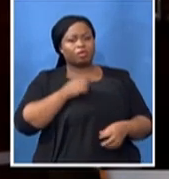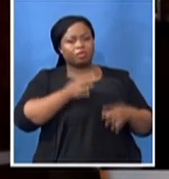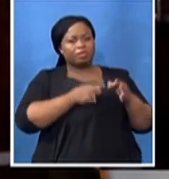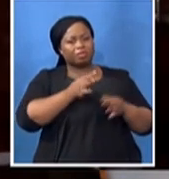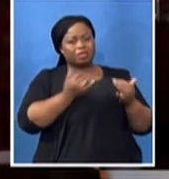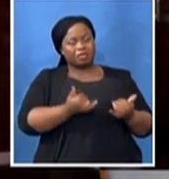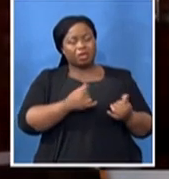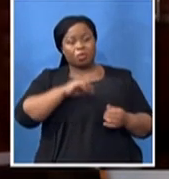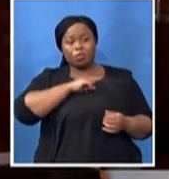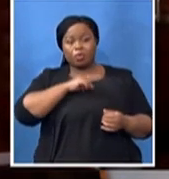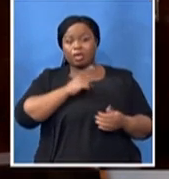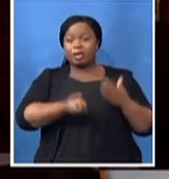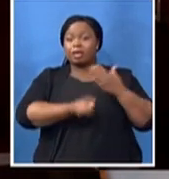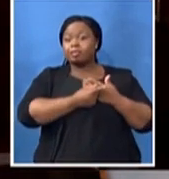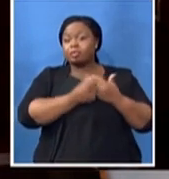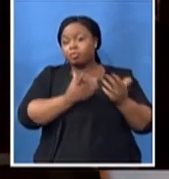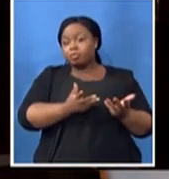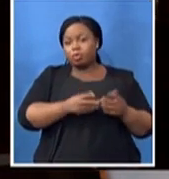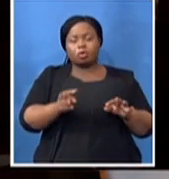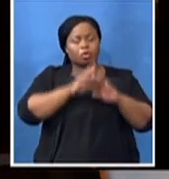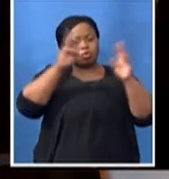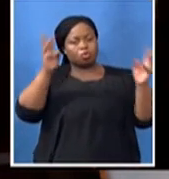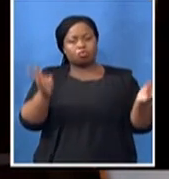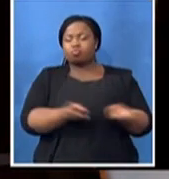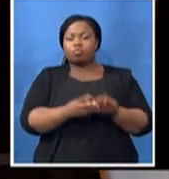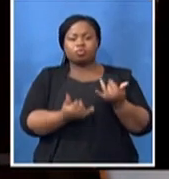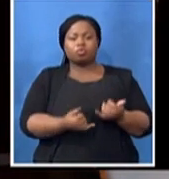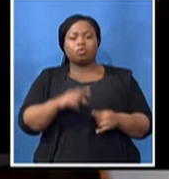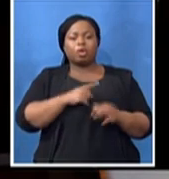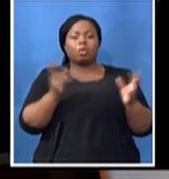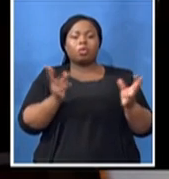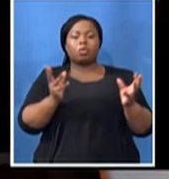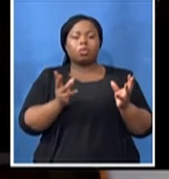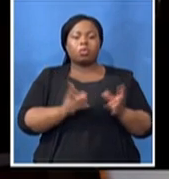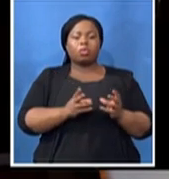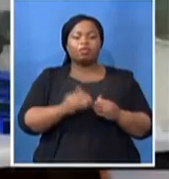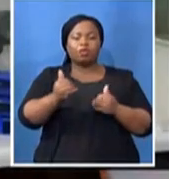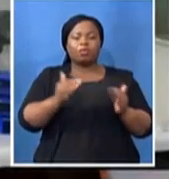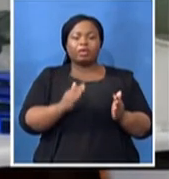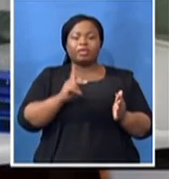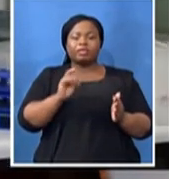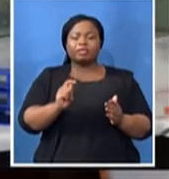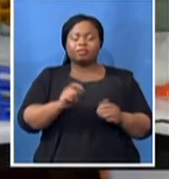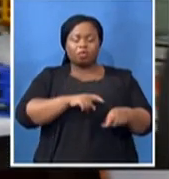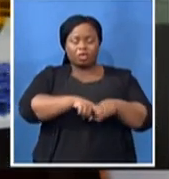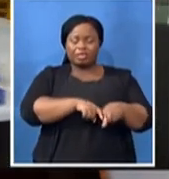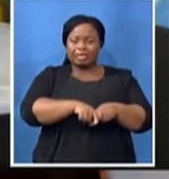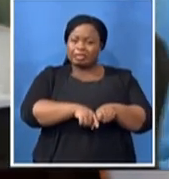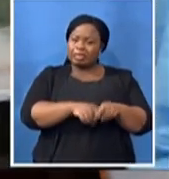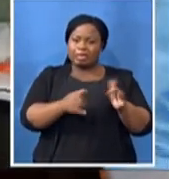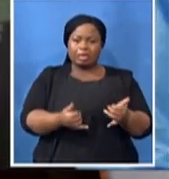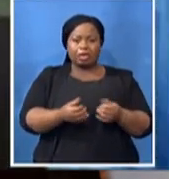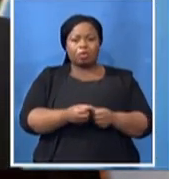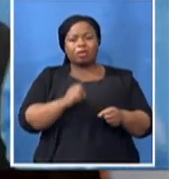global phenomenon on the shortage of the testing kits that affects the whole world. As a province, we have taken